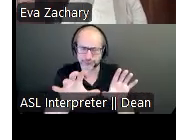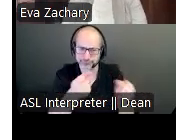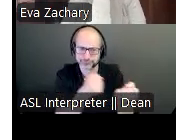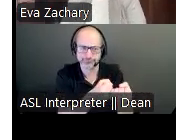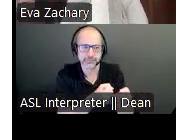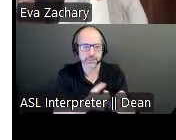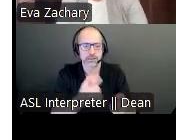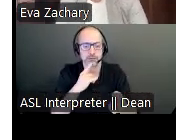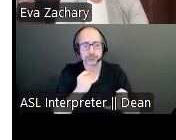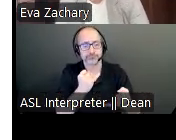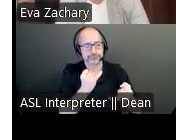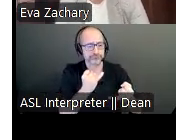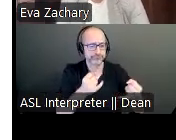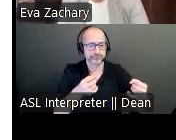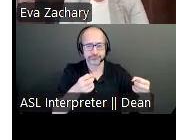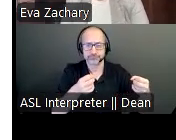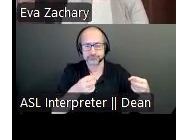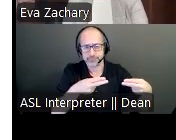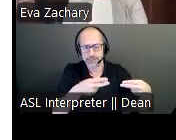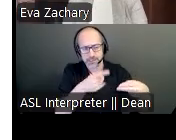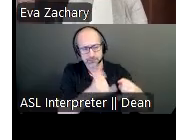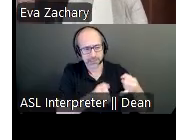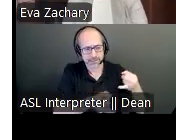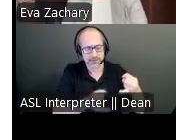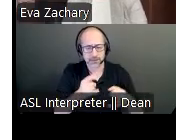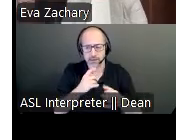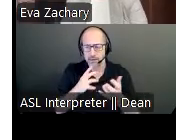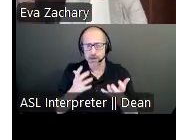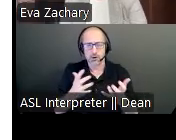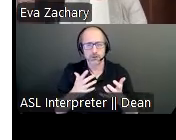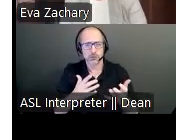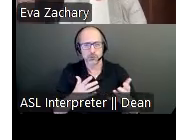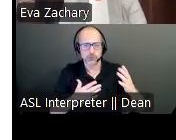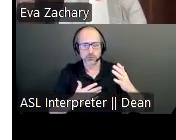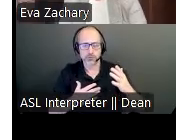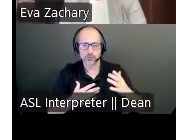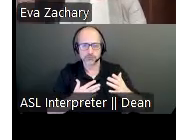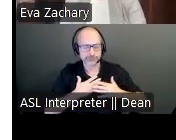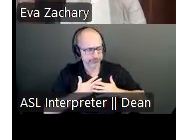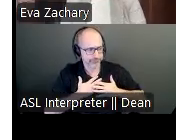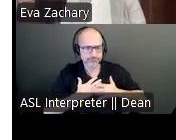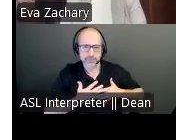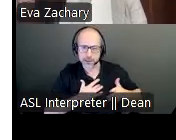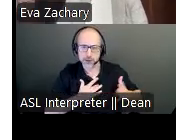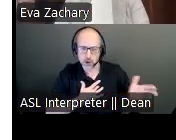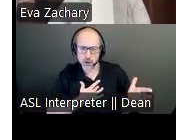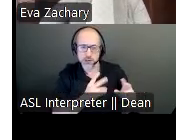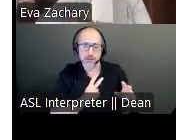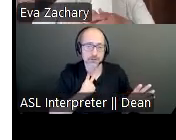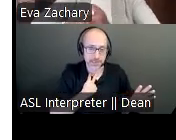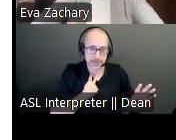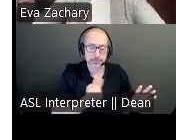In closing, I want to acknowledge the victims, families, and communities impacted by